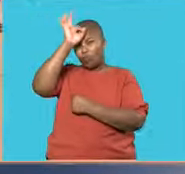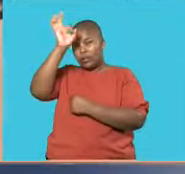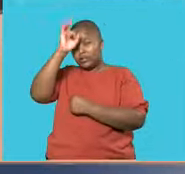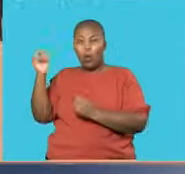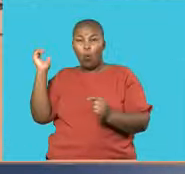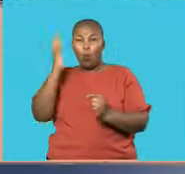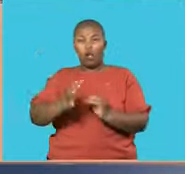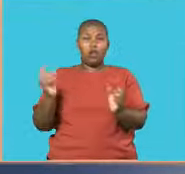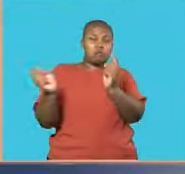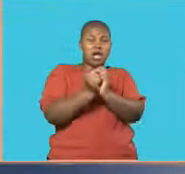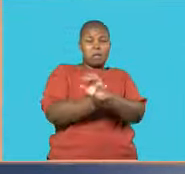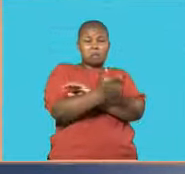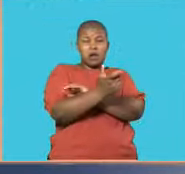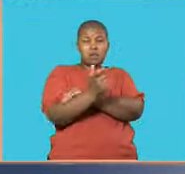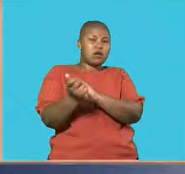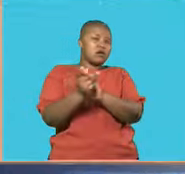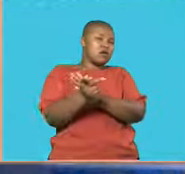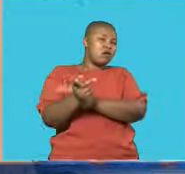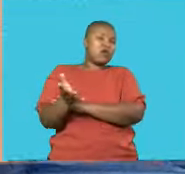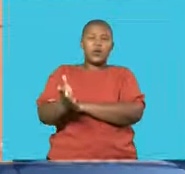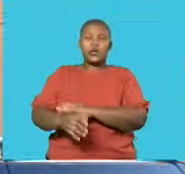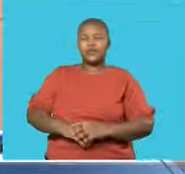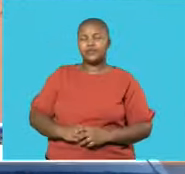bengamaphoyisa bayodubula bebulale.